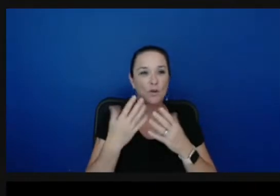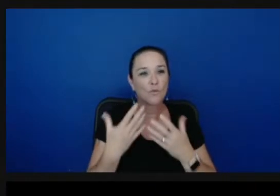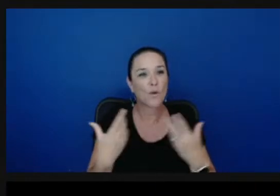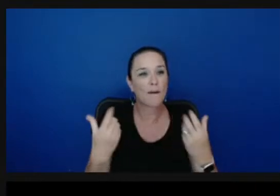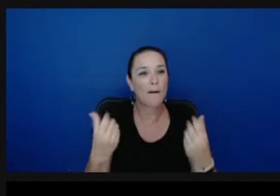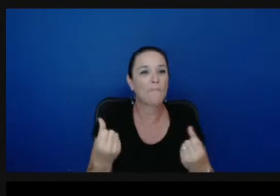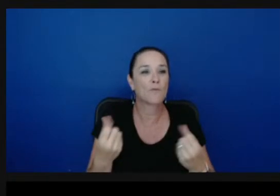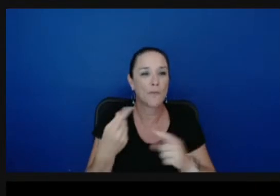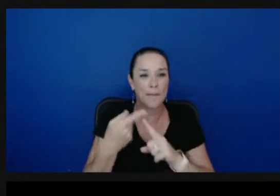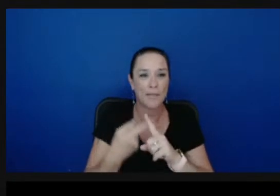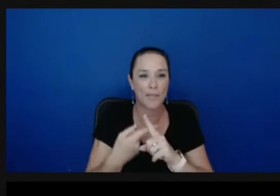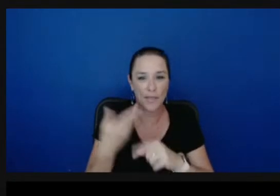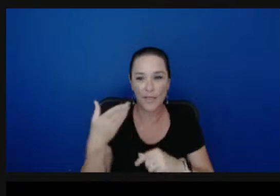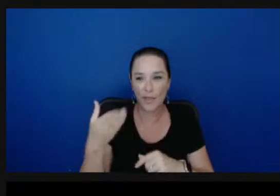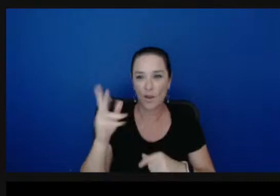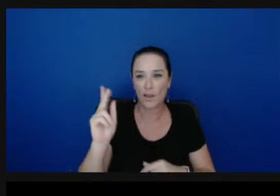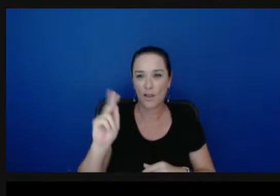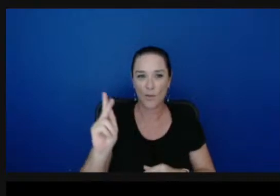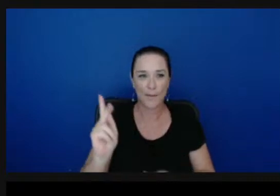Kīlauea.